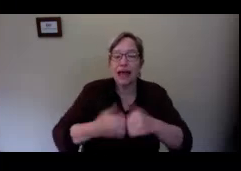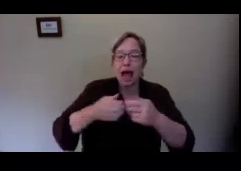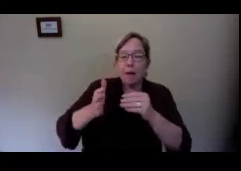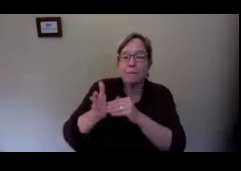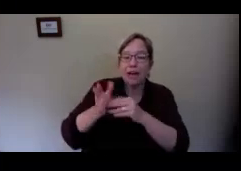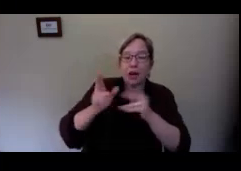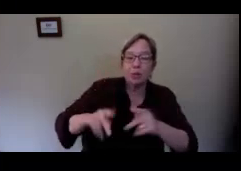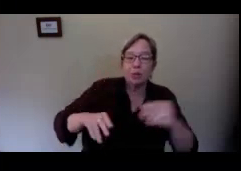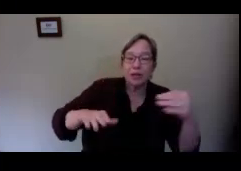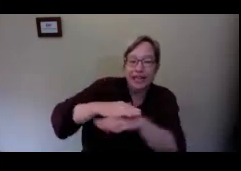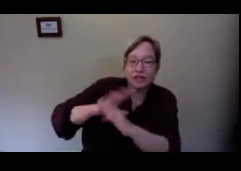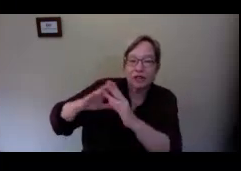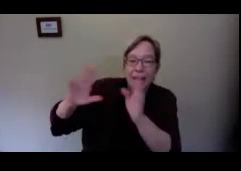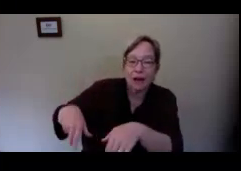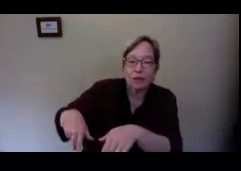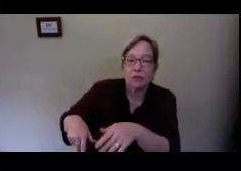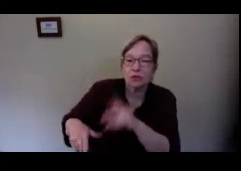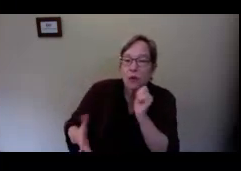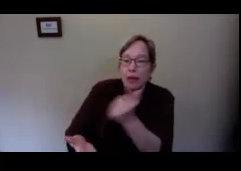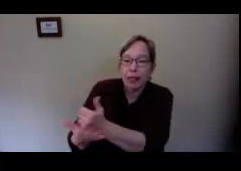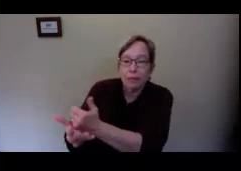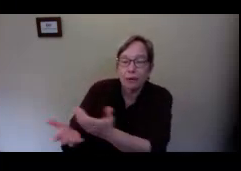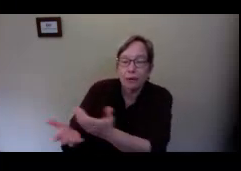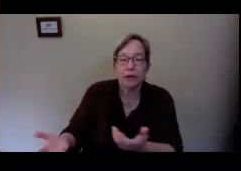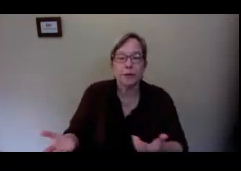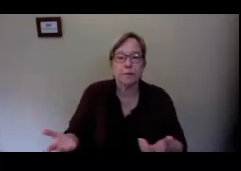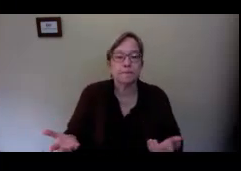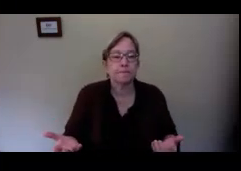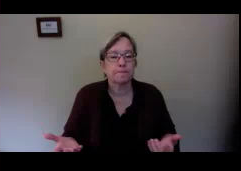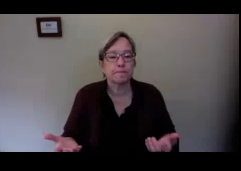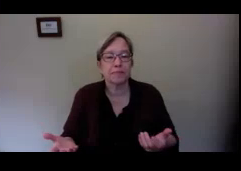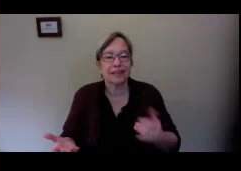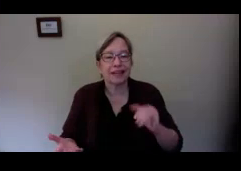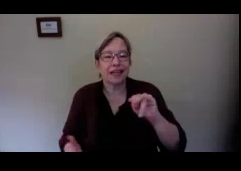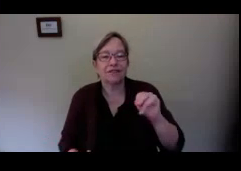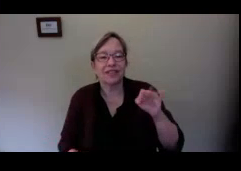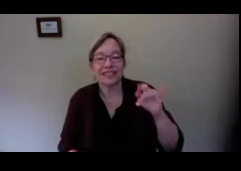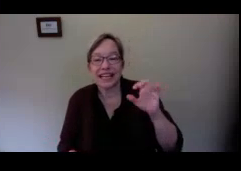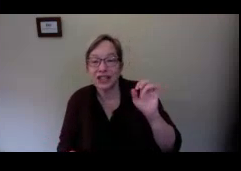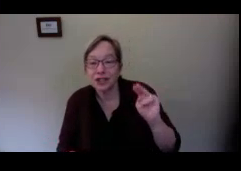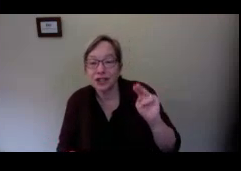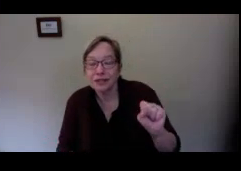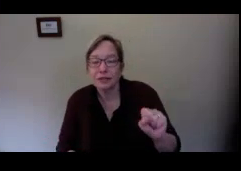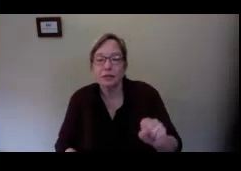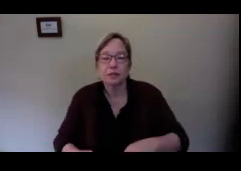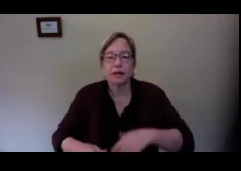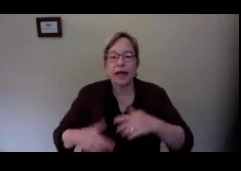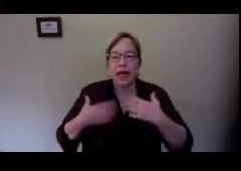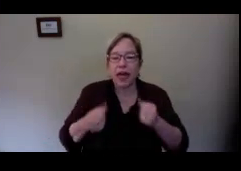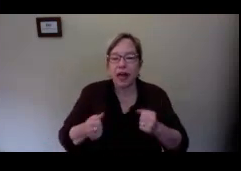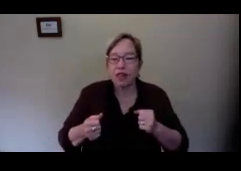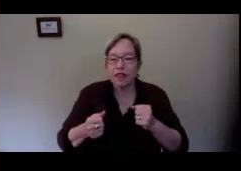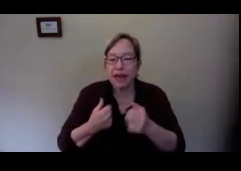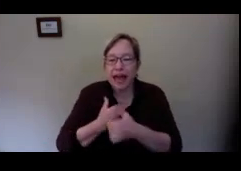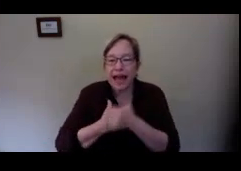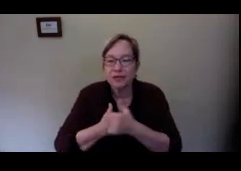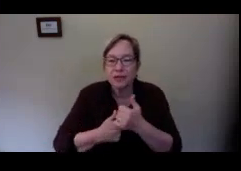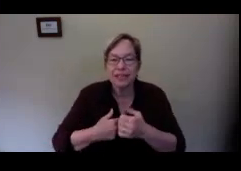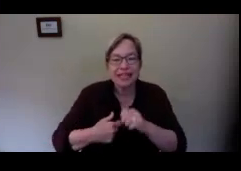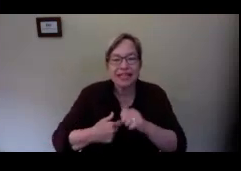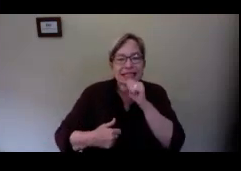assist somebody who's injured? Health department, infestations, health hazards, senior services. Sometimes the person